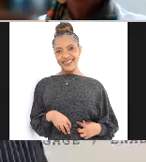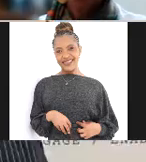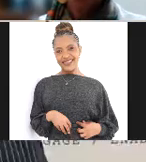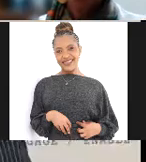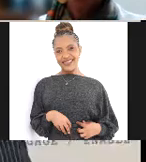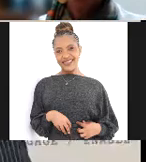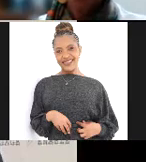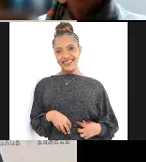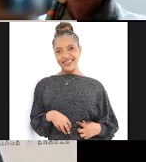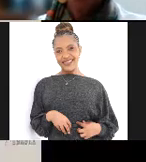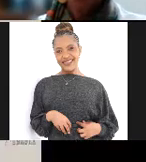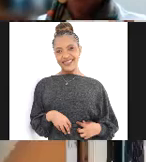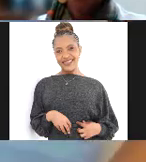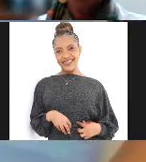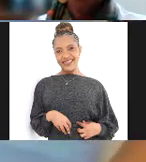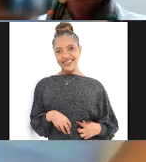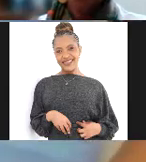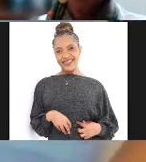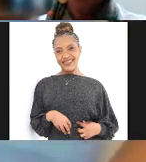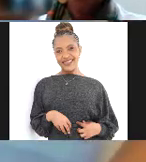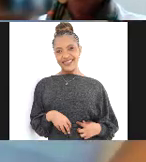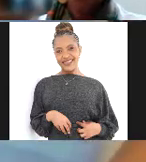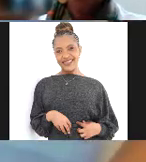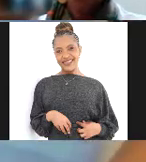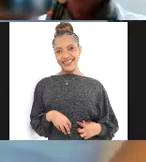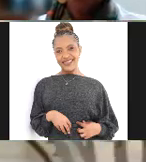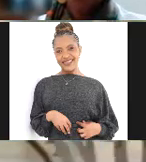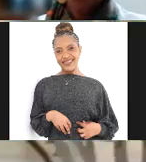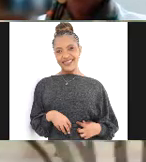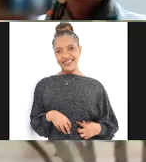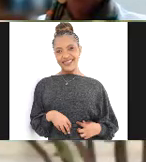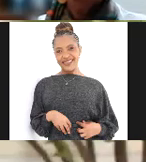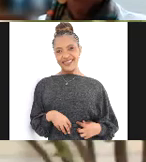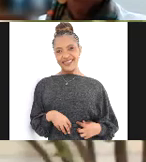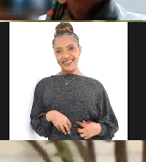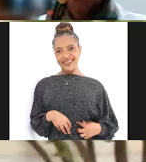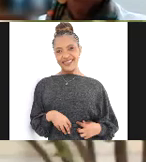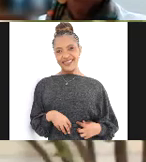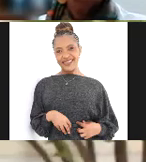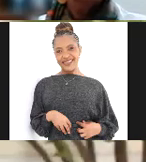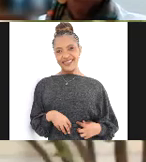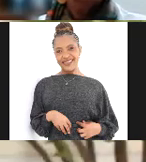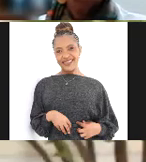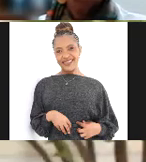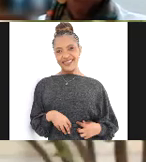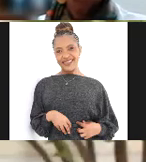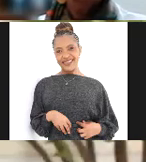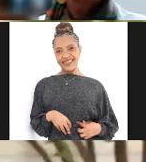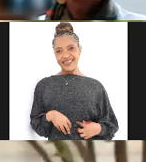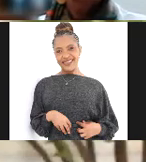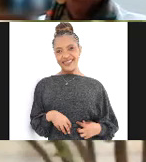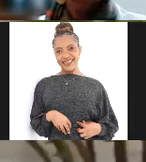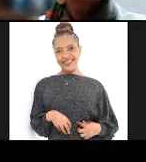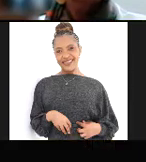changed, and also how it's opened up opportunities for a lot of people that under normal circumstances would have